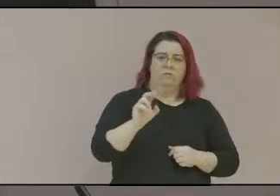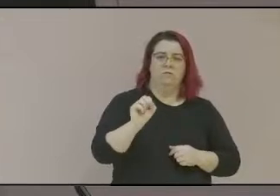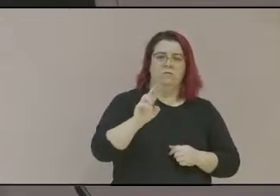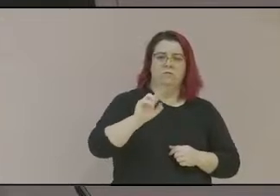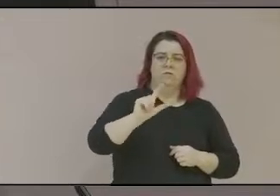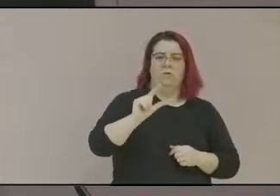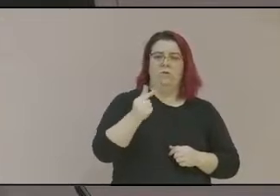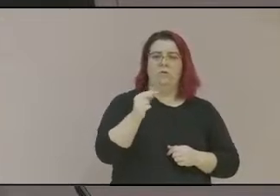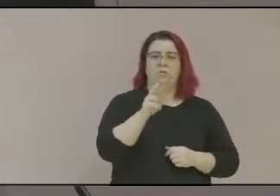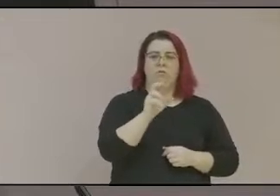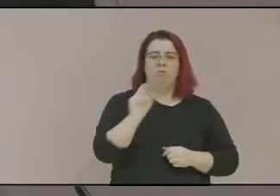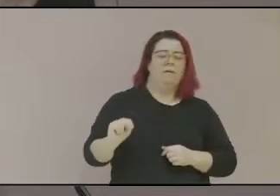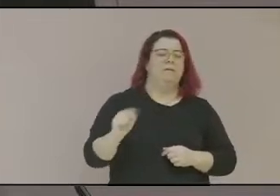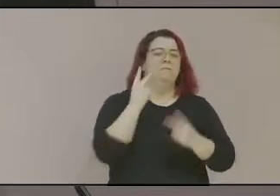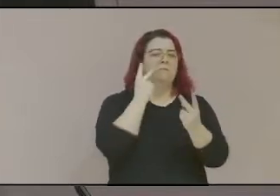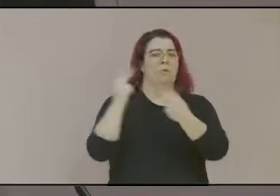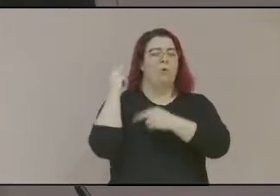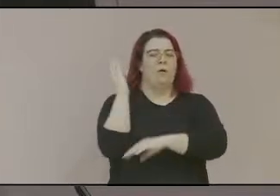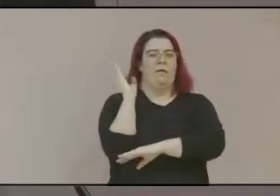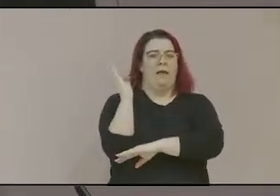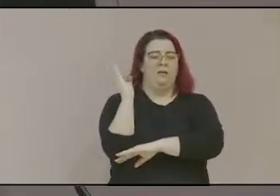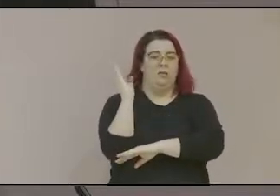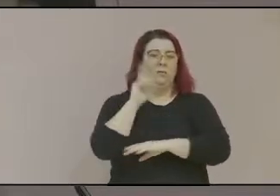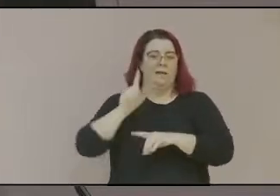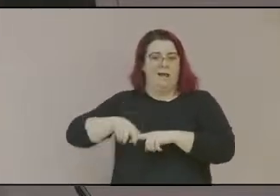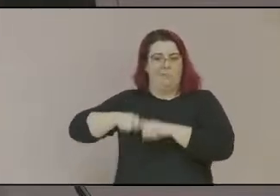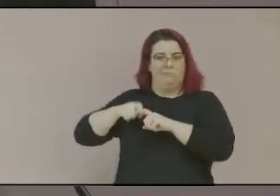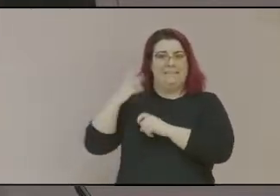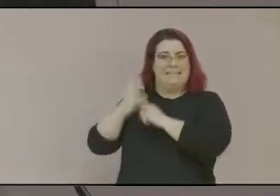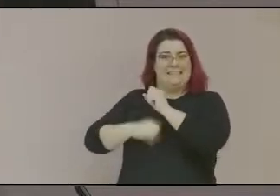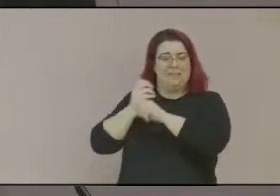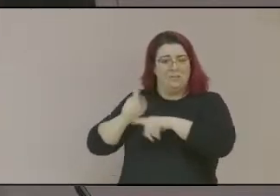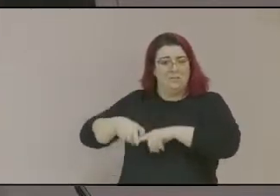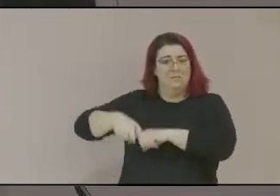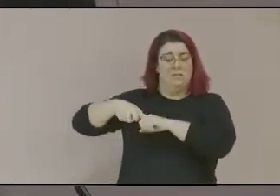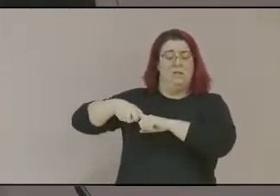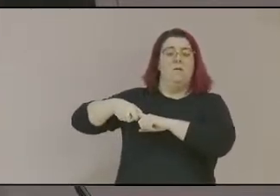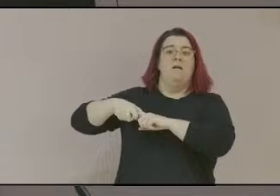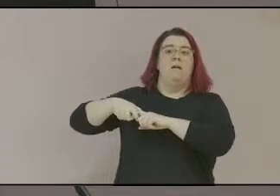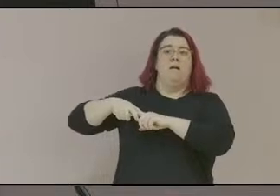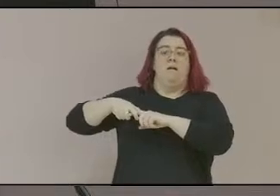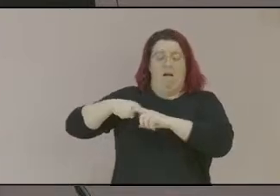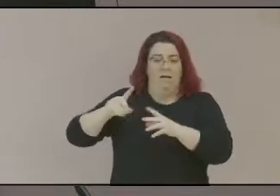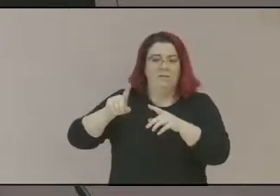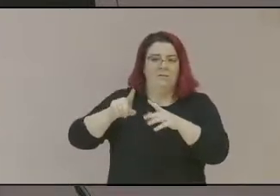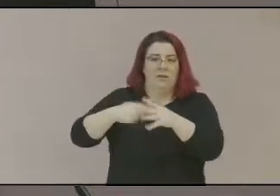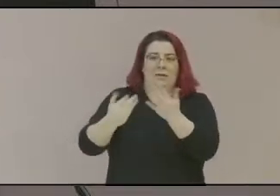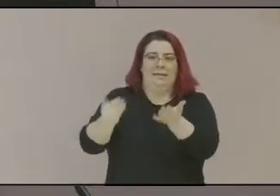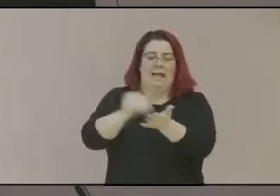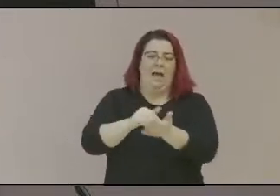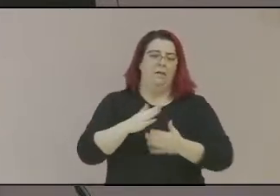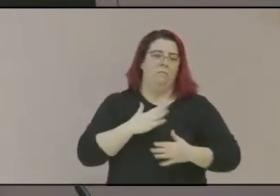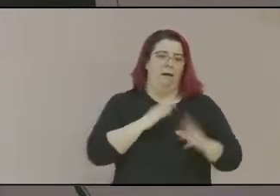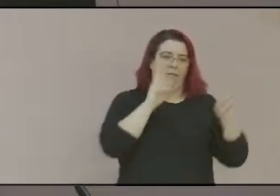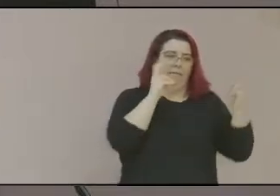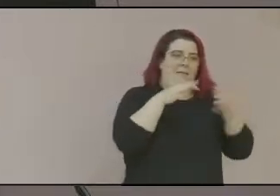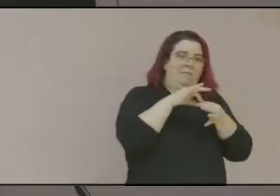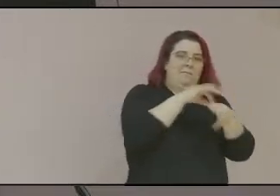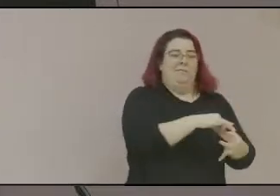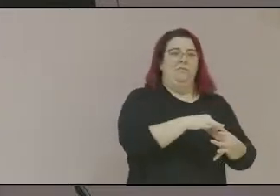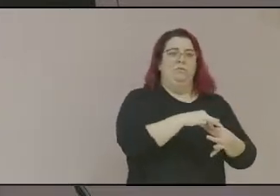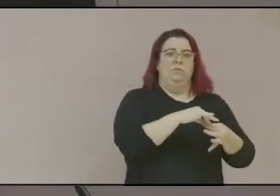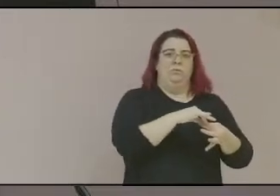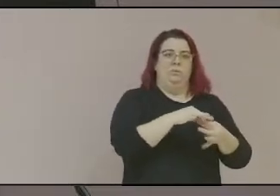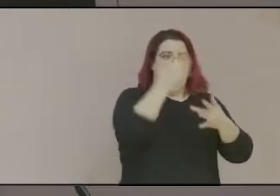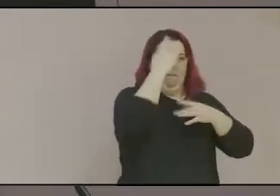been restarted after a hiatus from the pandemic. My theme will be the pandemic, a very specific